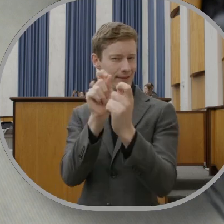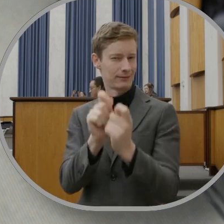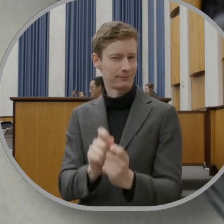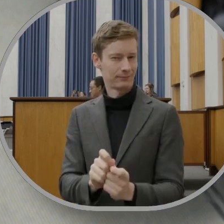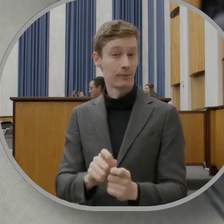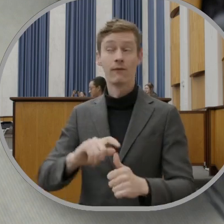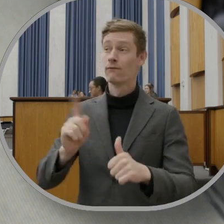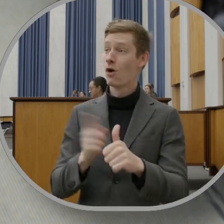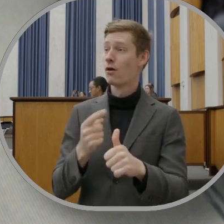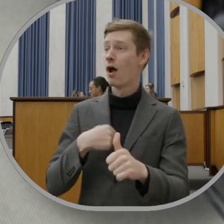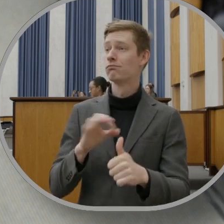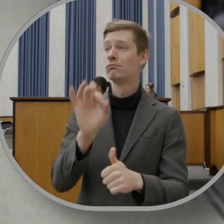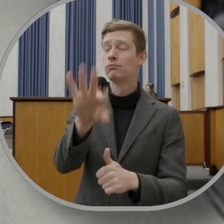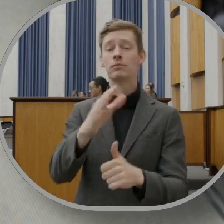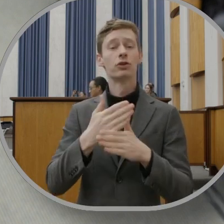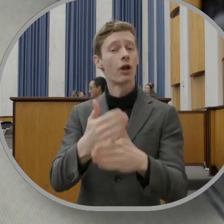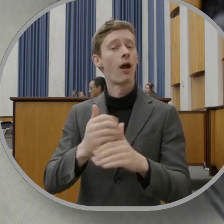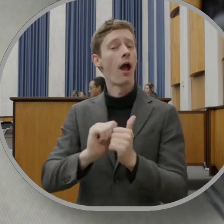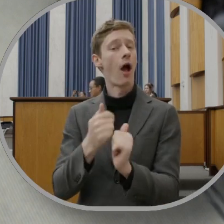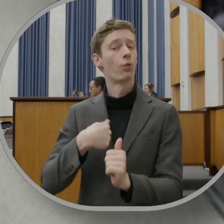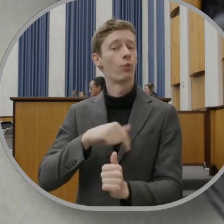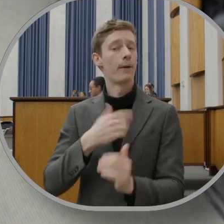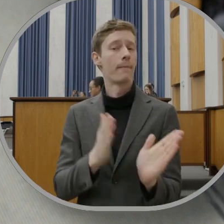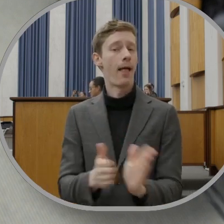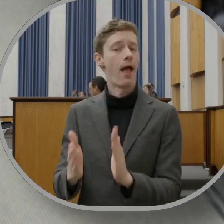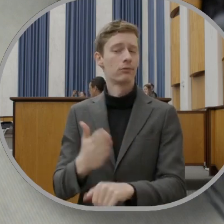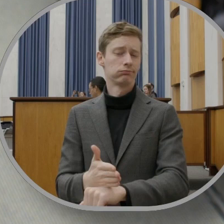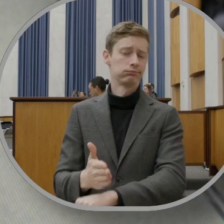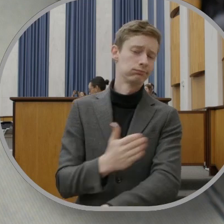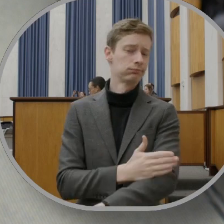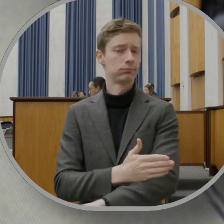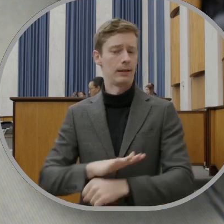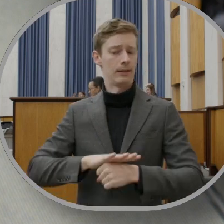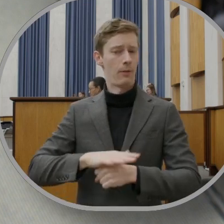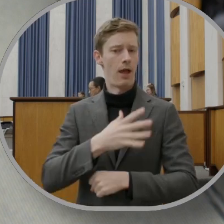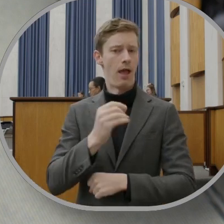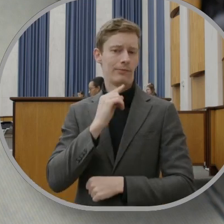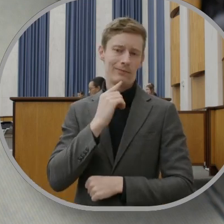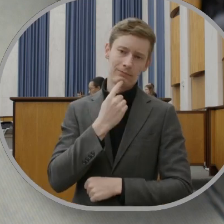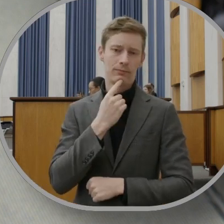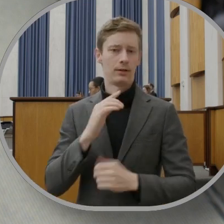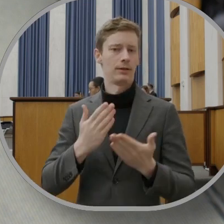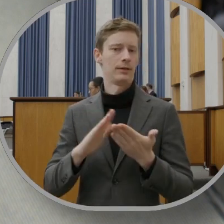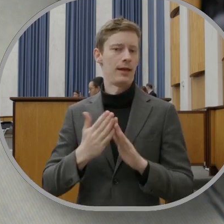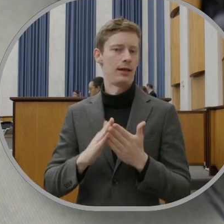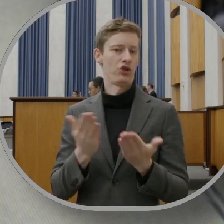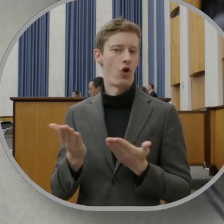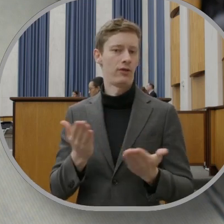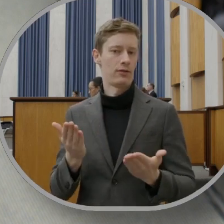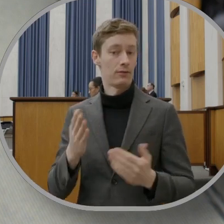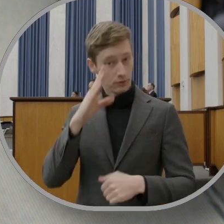by sharing how we plan to strengthen our neighborhoods and critical city services. We know that our